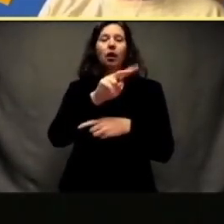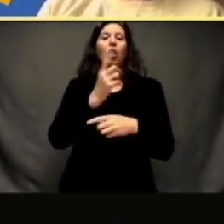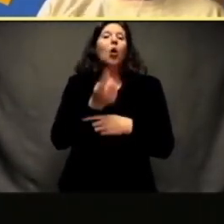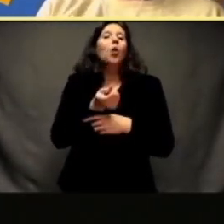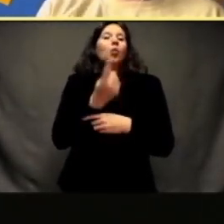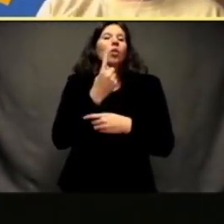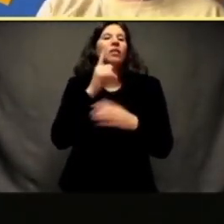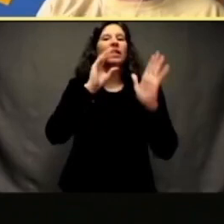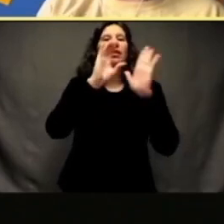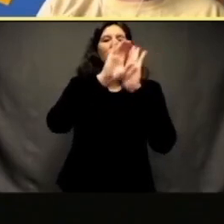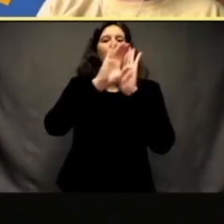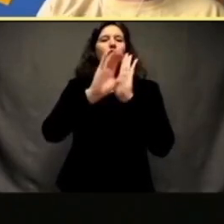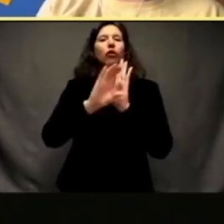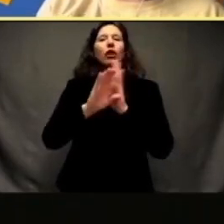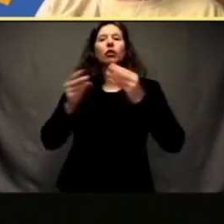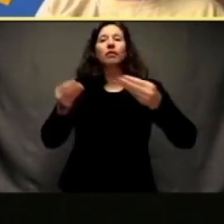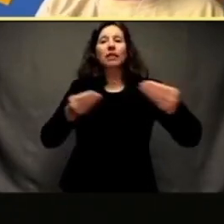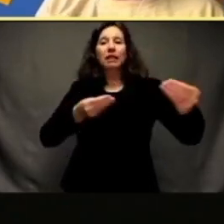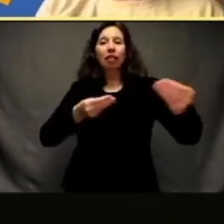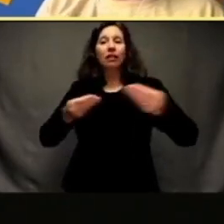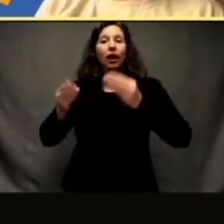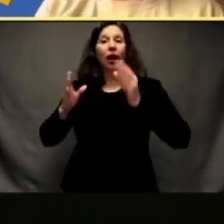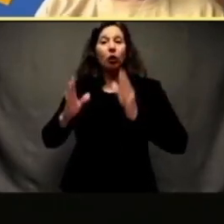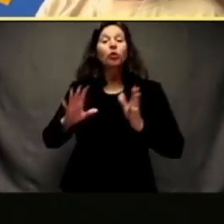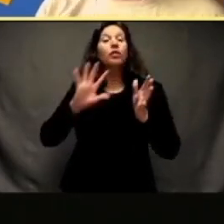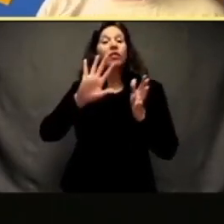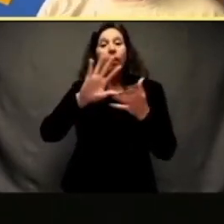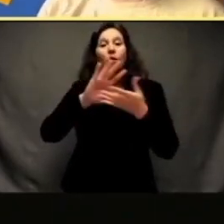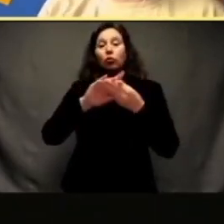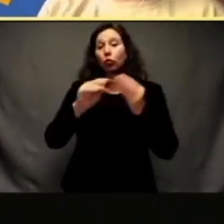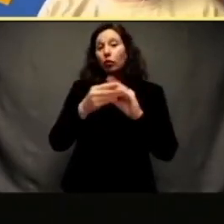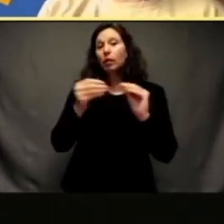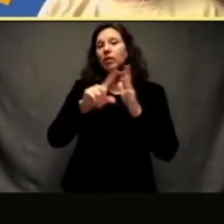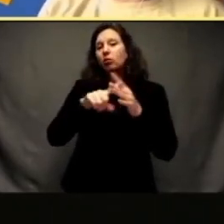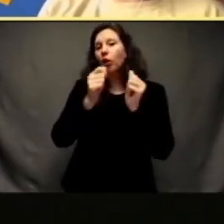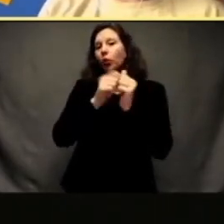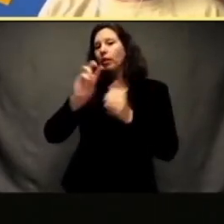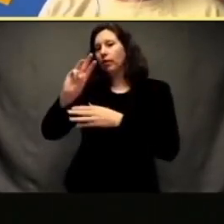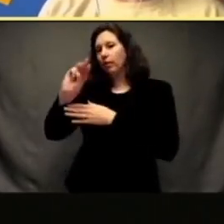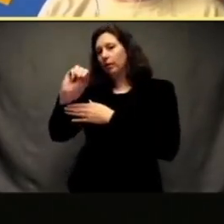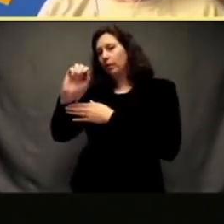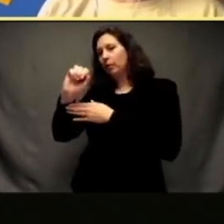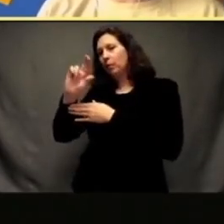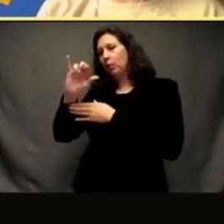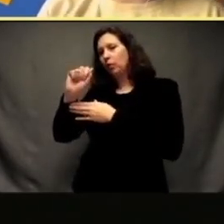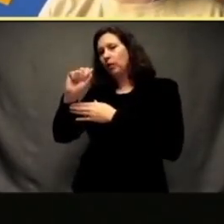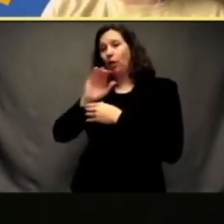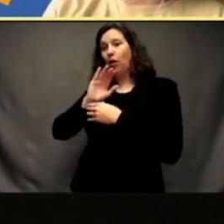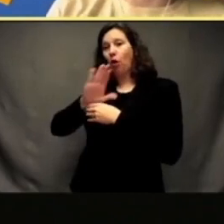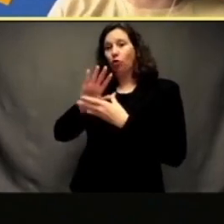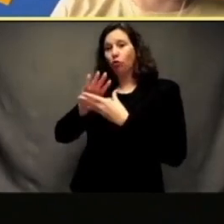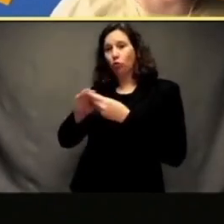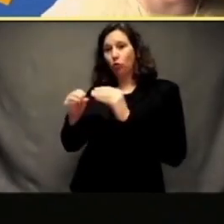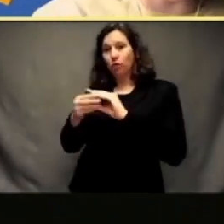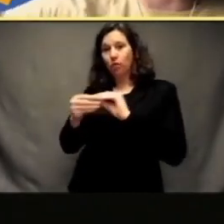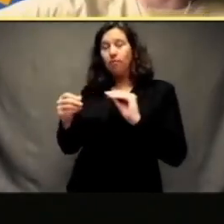of the illustrated facilitator stories. And maybe you can start with Maria's story. So I